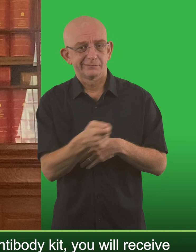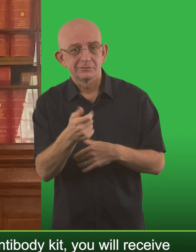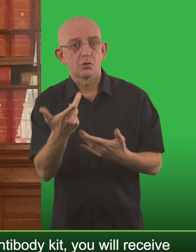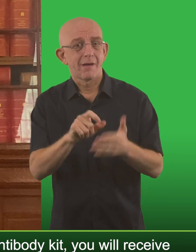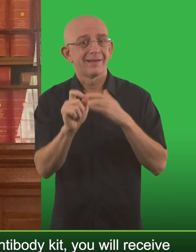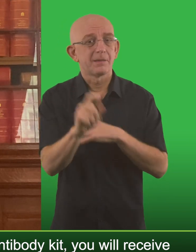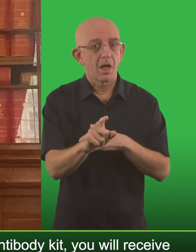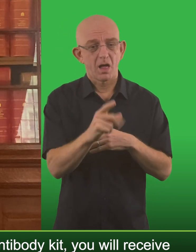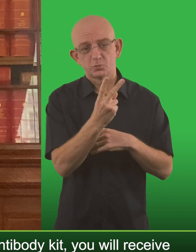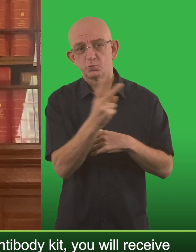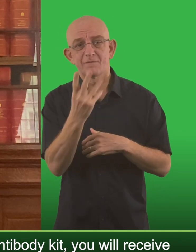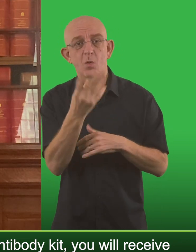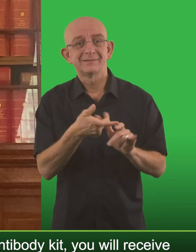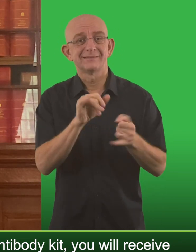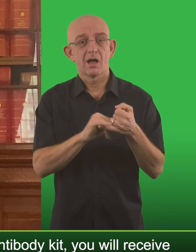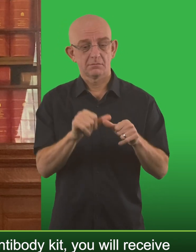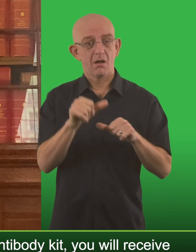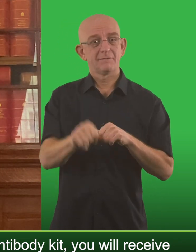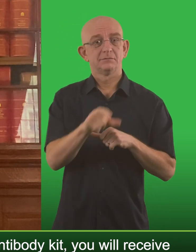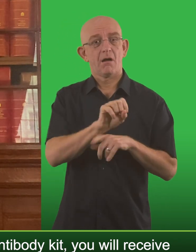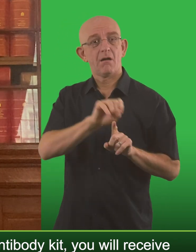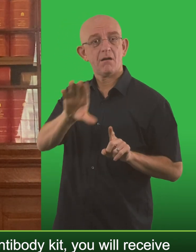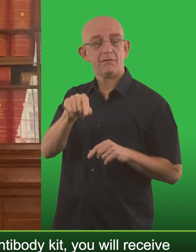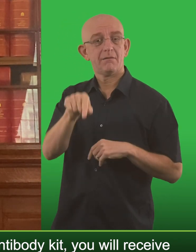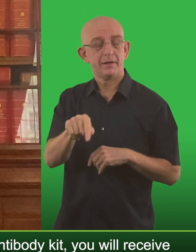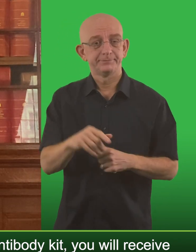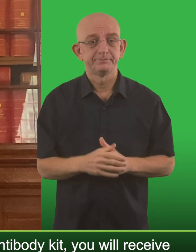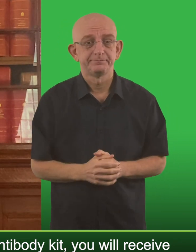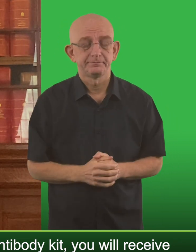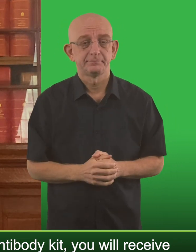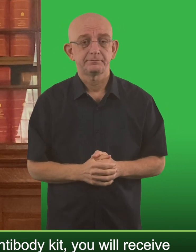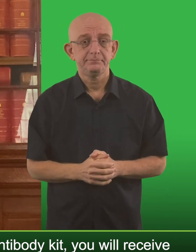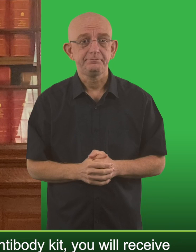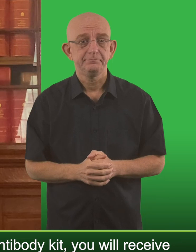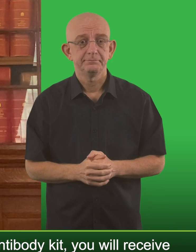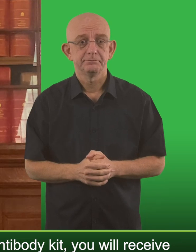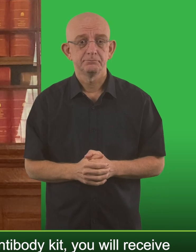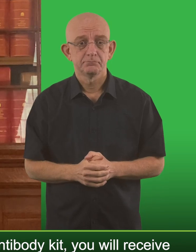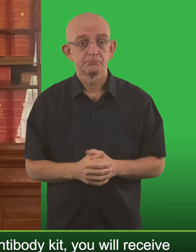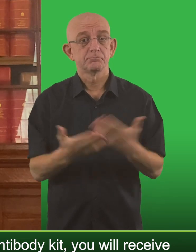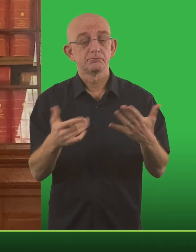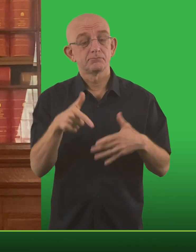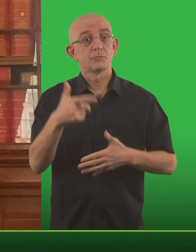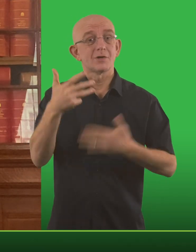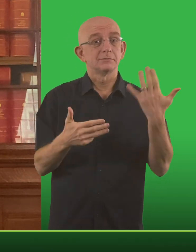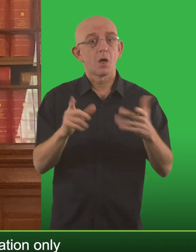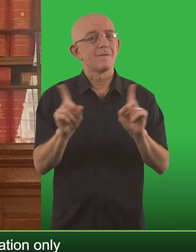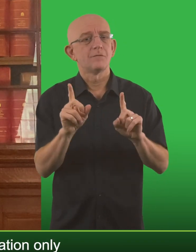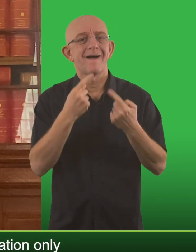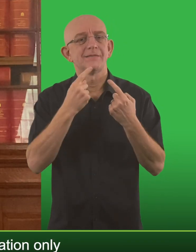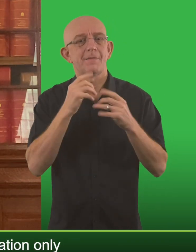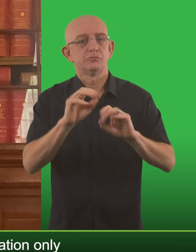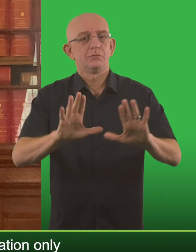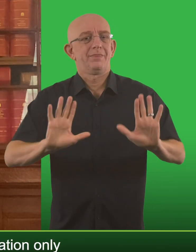kit, you will receive a test result back by text or email 2 to 4 days after posting each test.